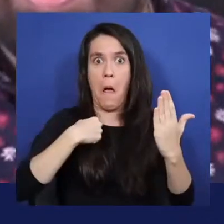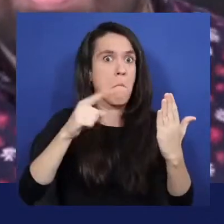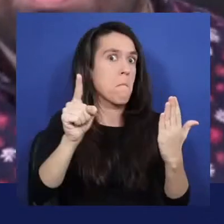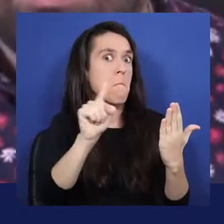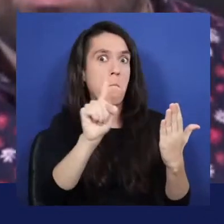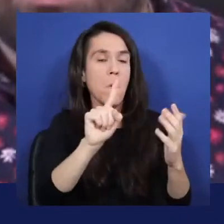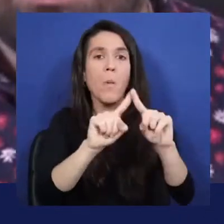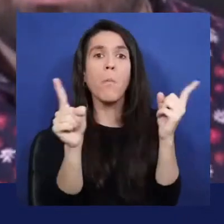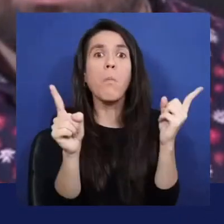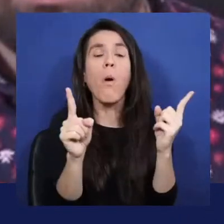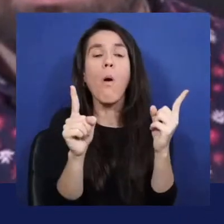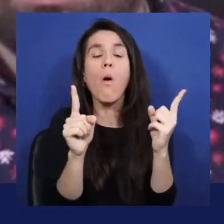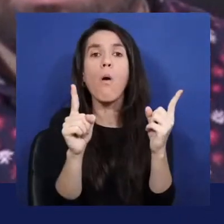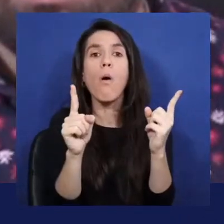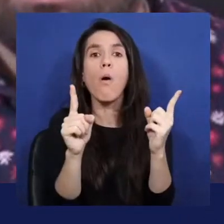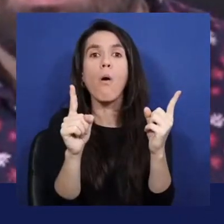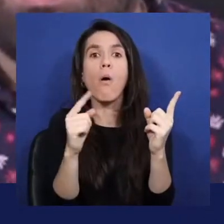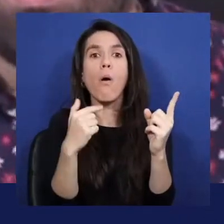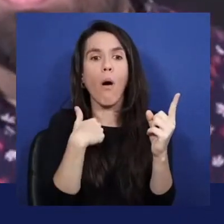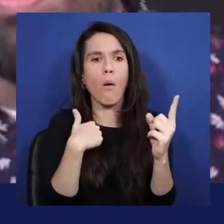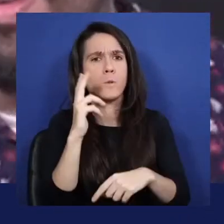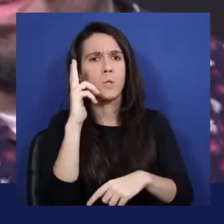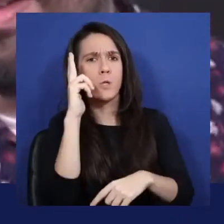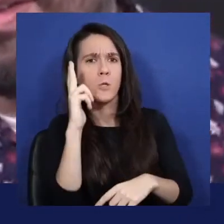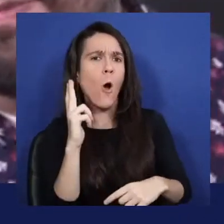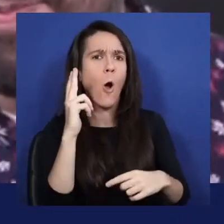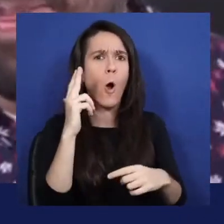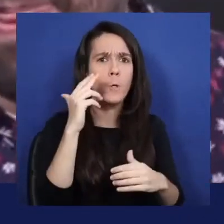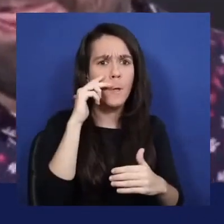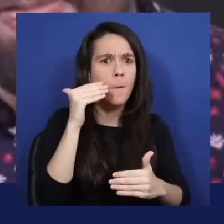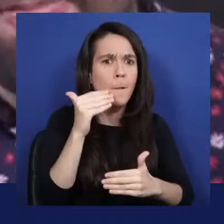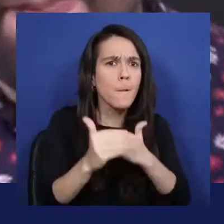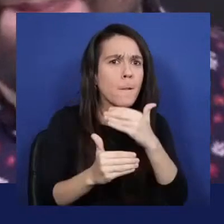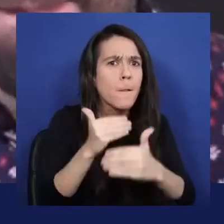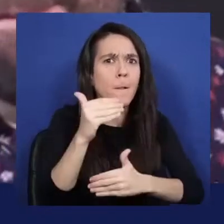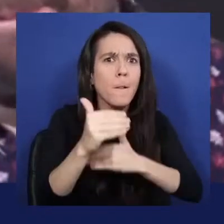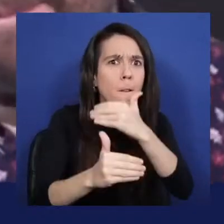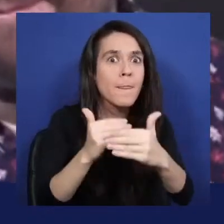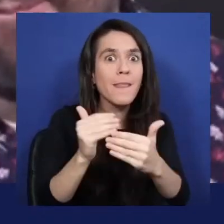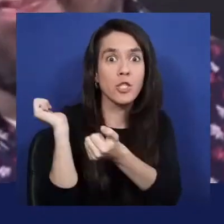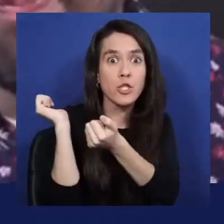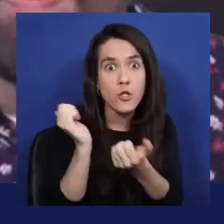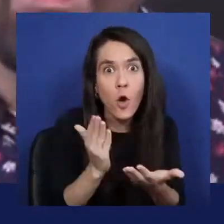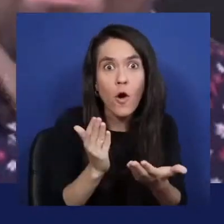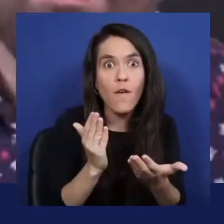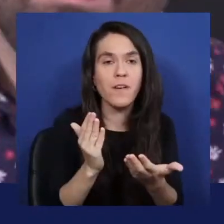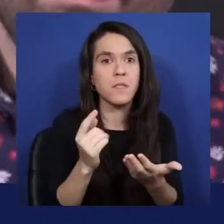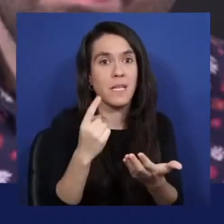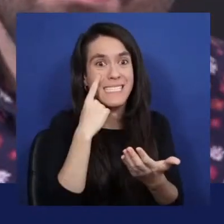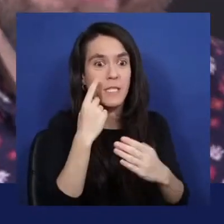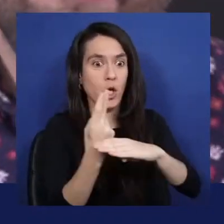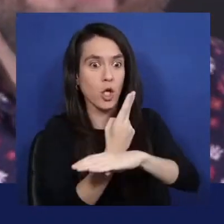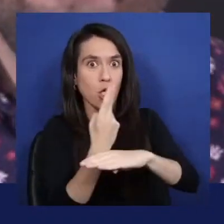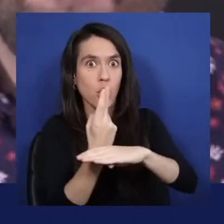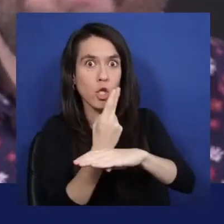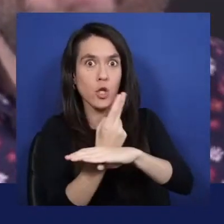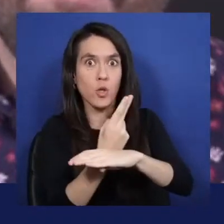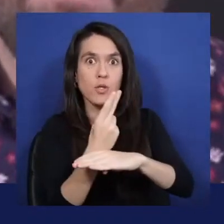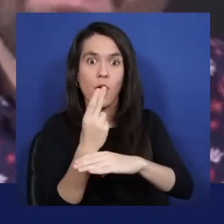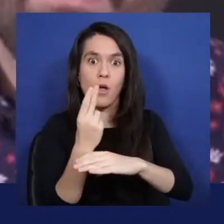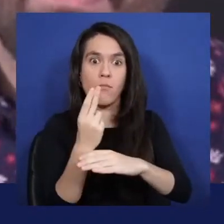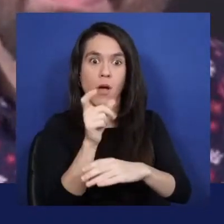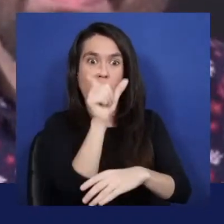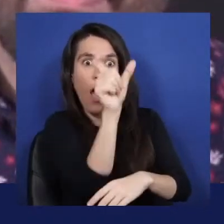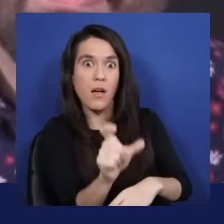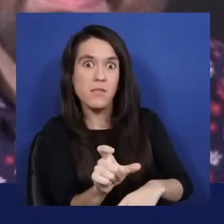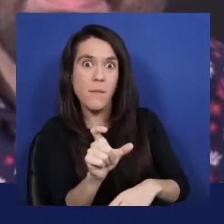with pre-built cognitive services and then use the custom cognitive services and